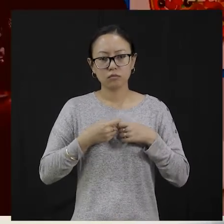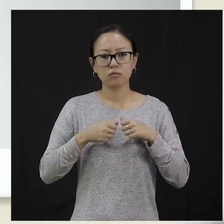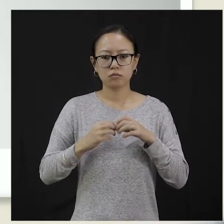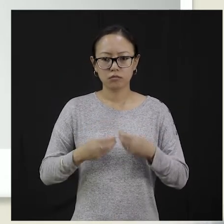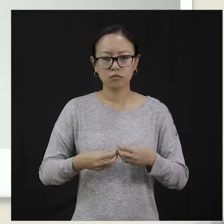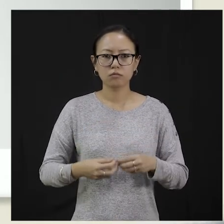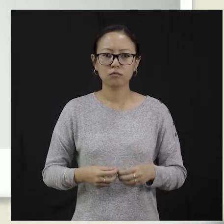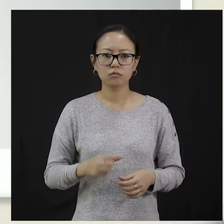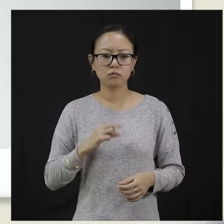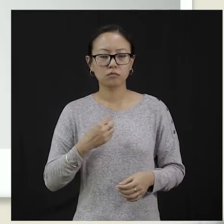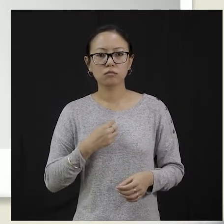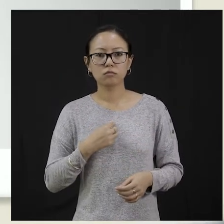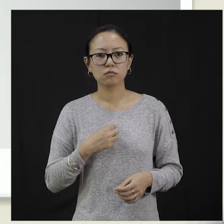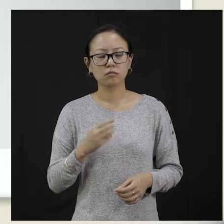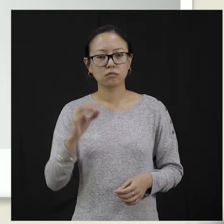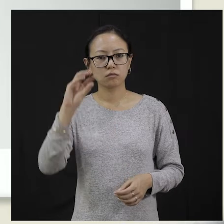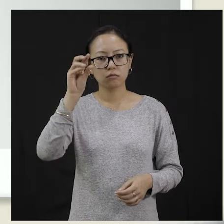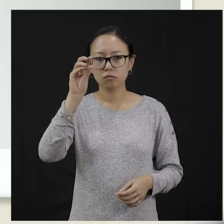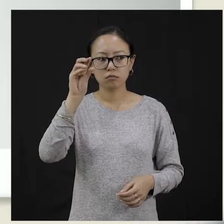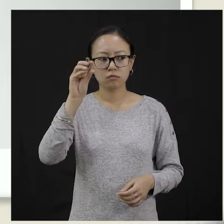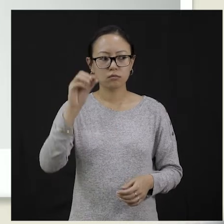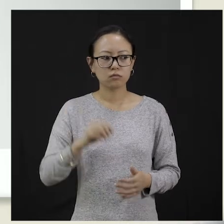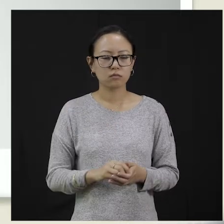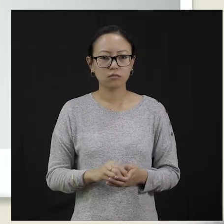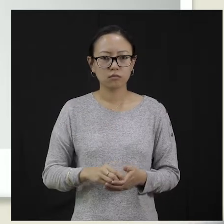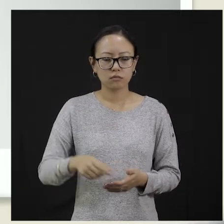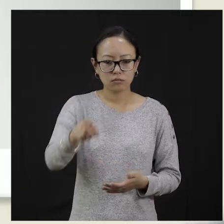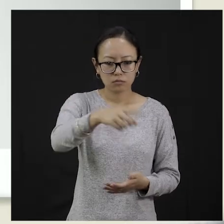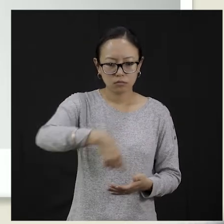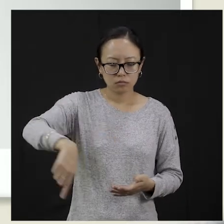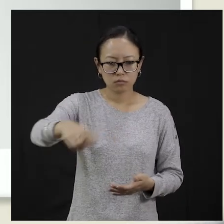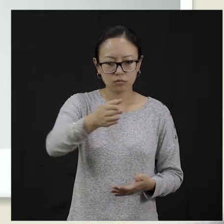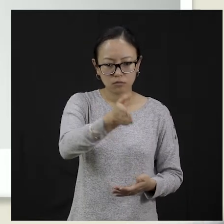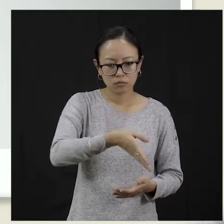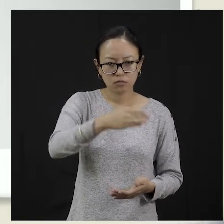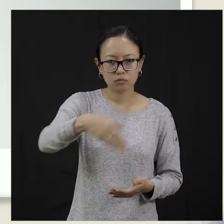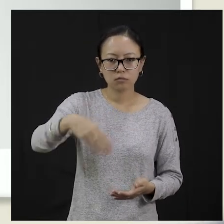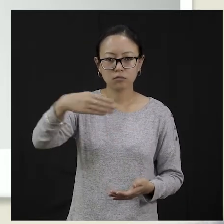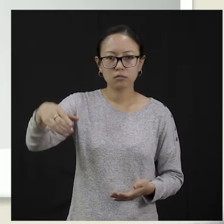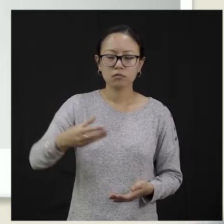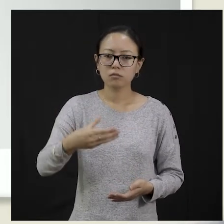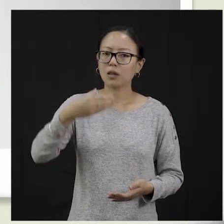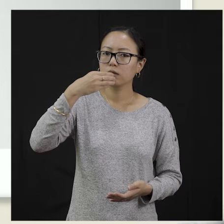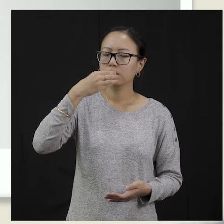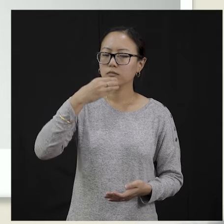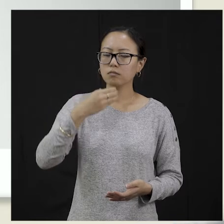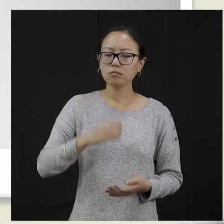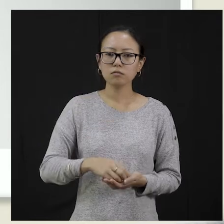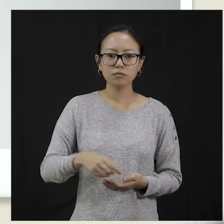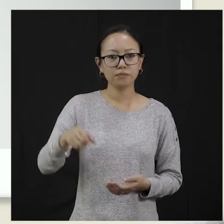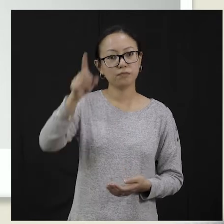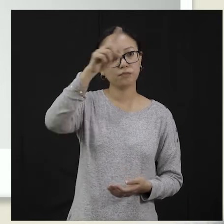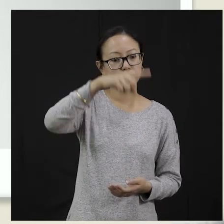is circle in shape. Then pizza. Do you like pizza? Yes, its pizza is in which